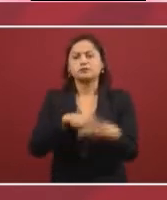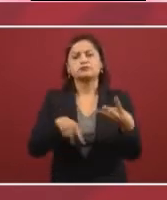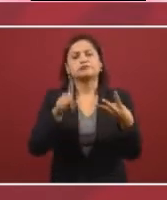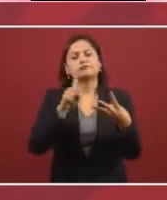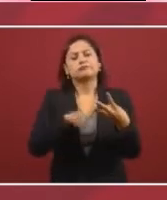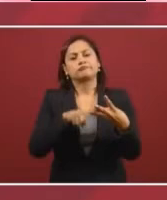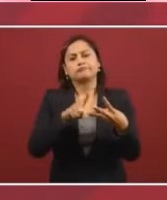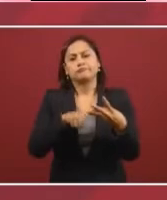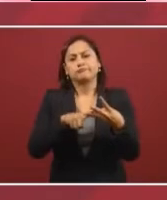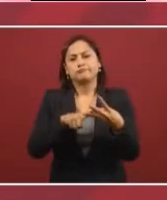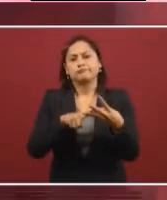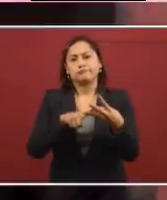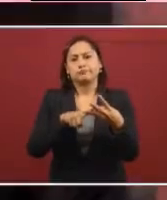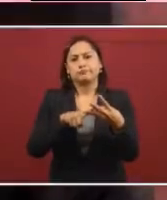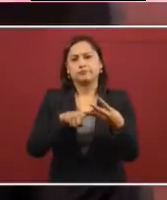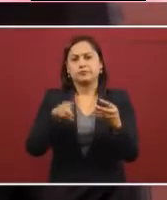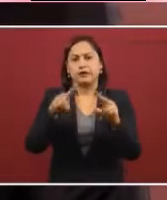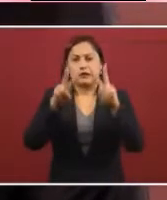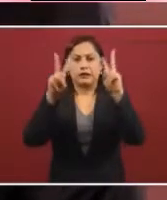ports of entry,